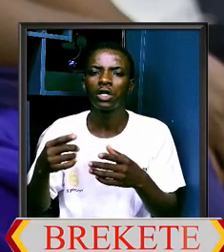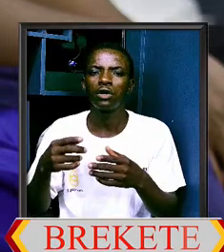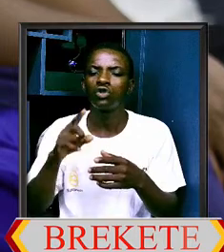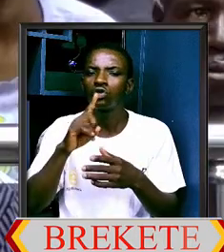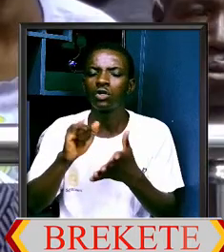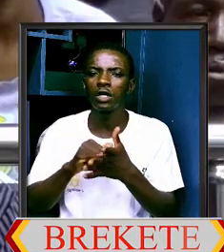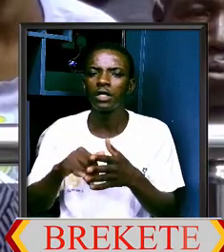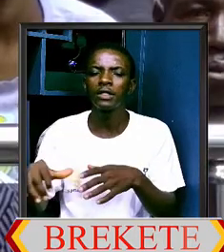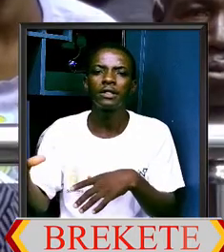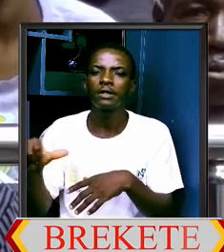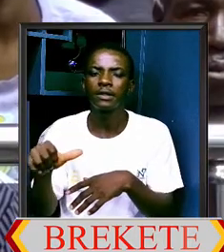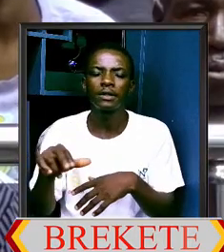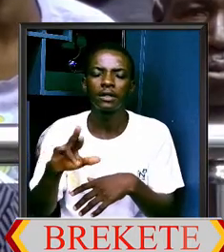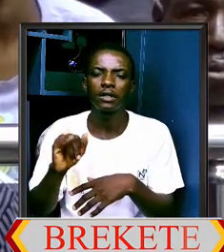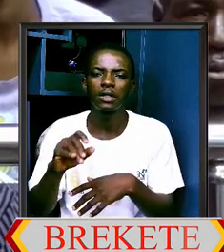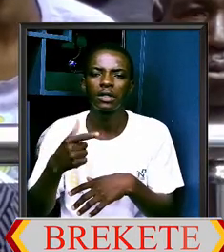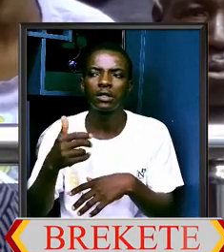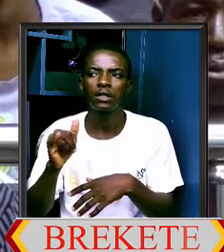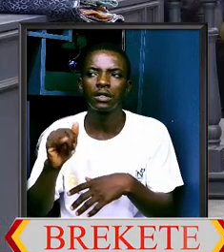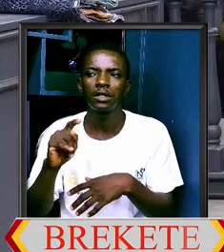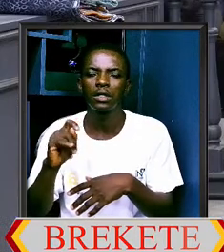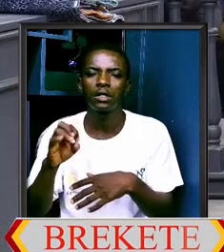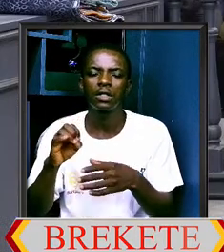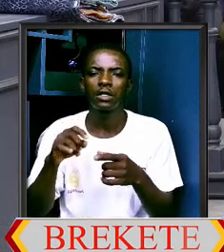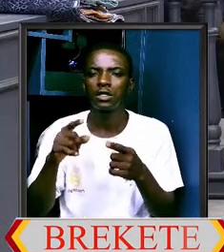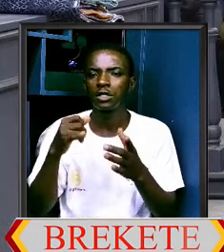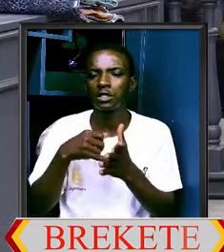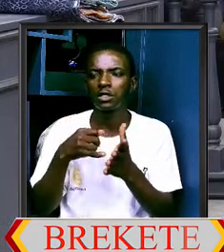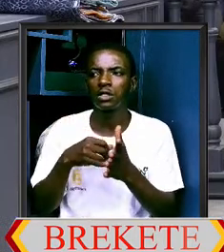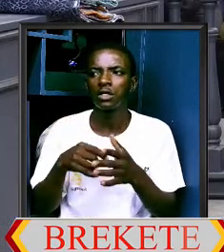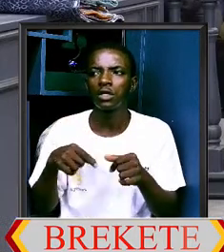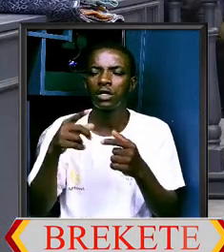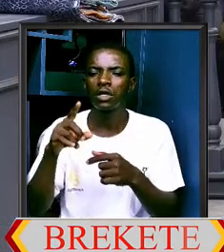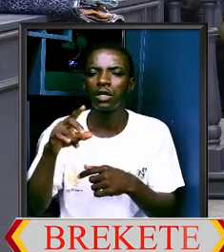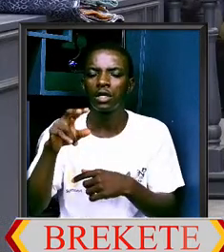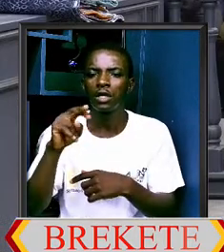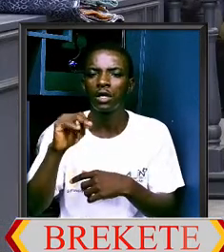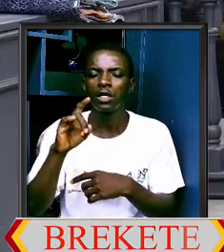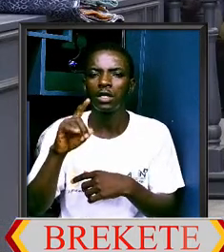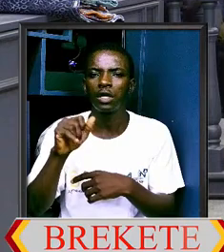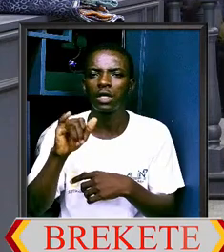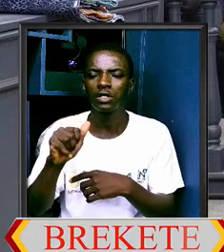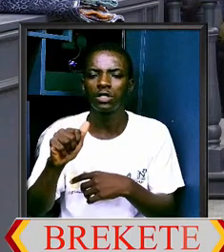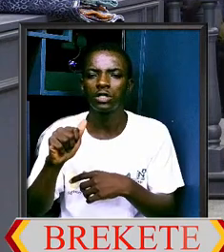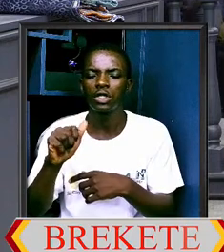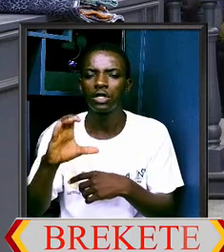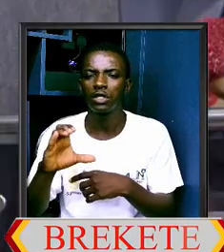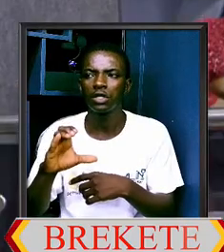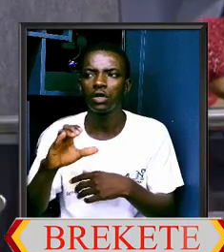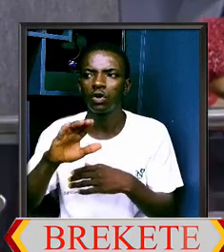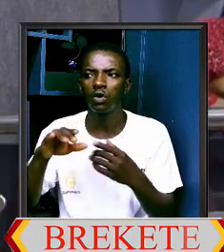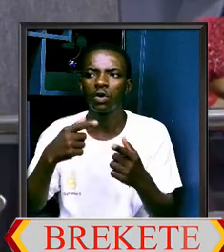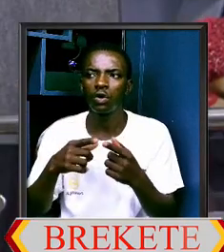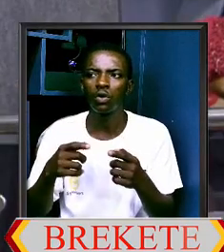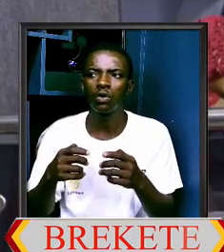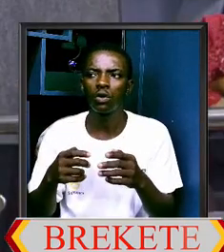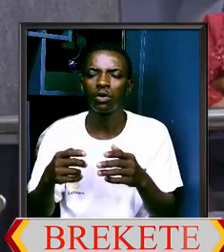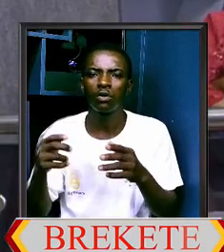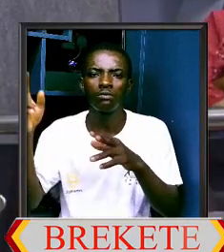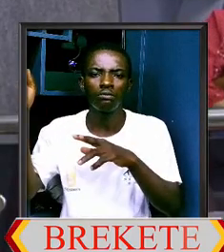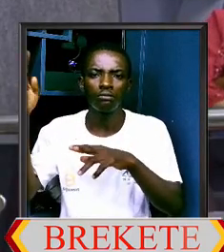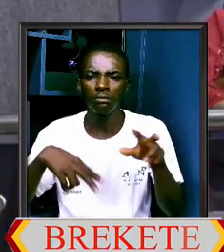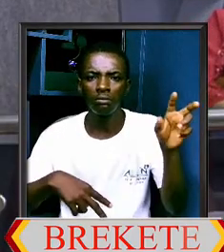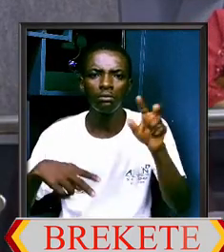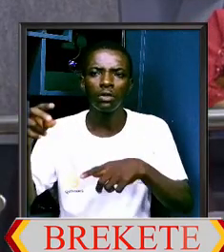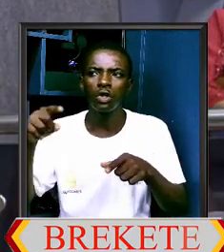you regret them. From there, I now rushed down to NDIC. So when I went there, all of them was running up and